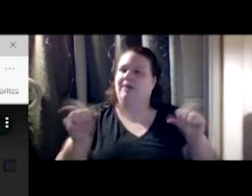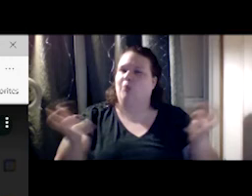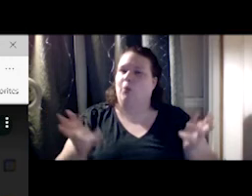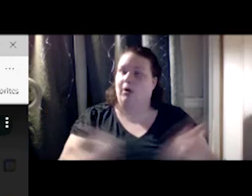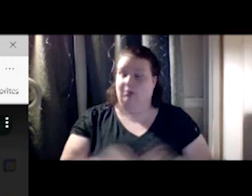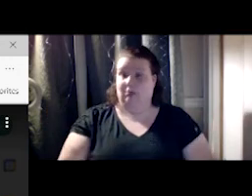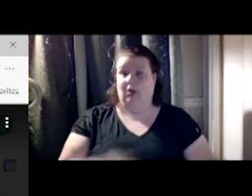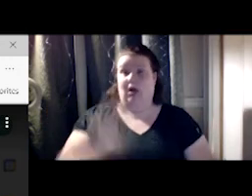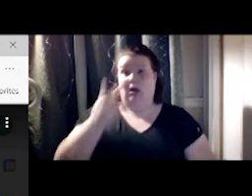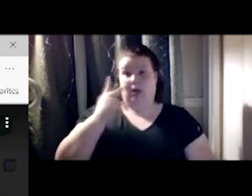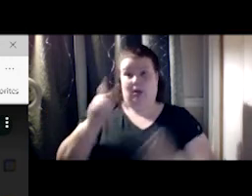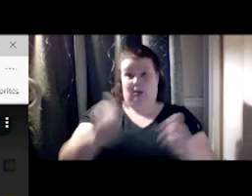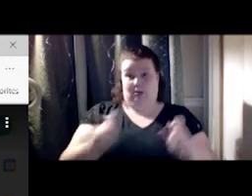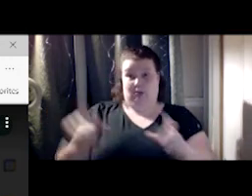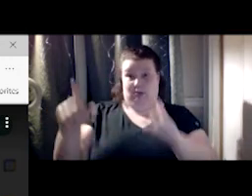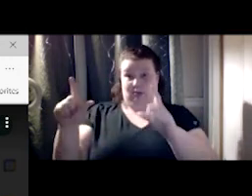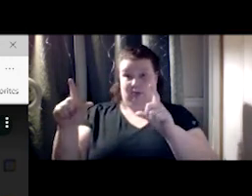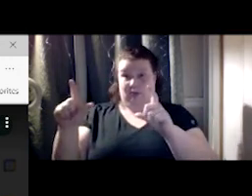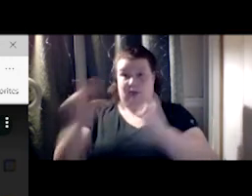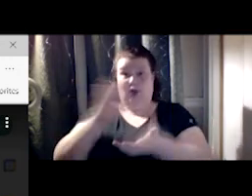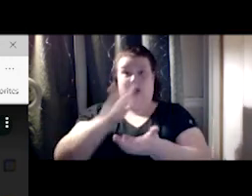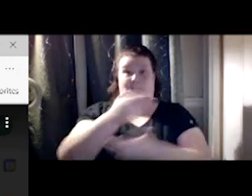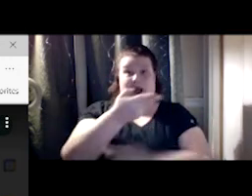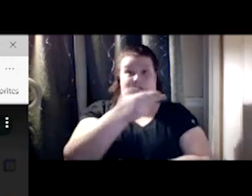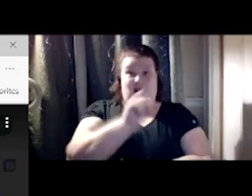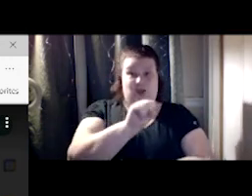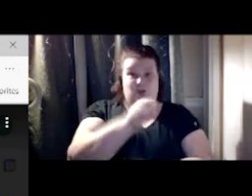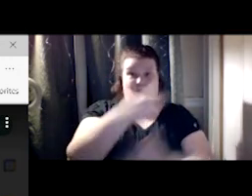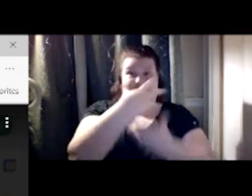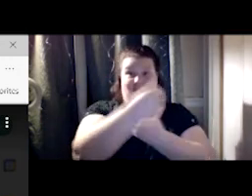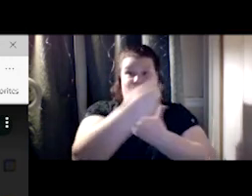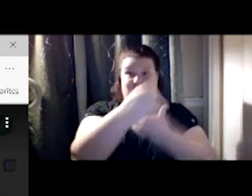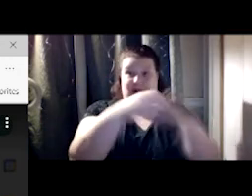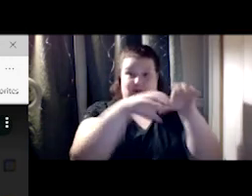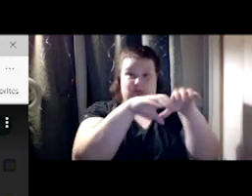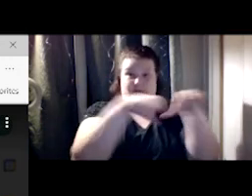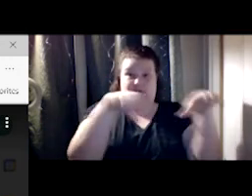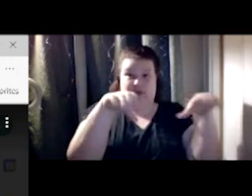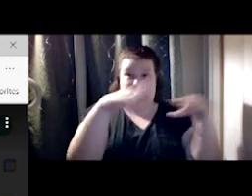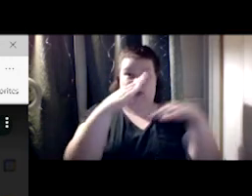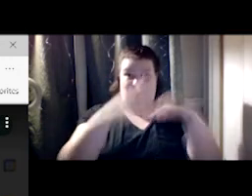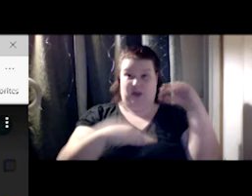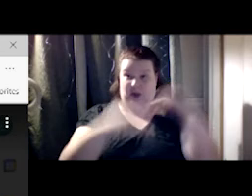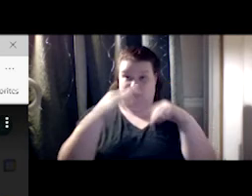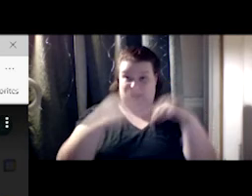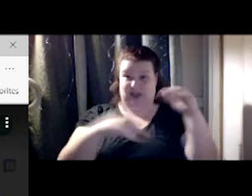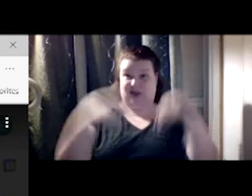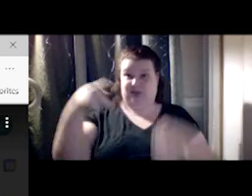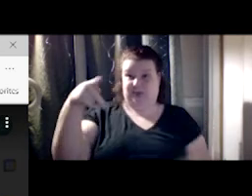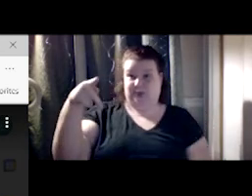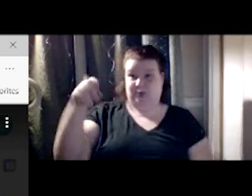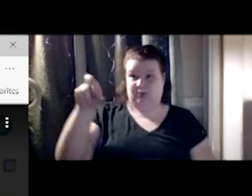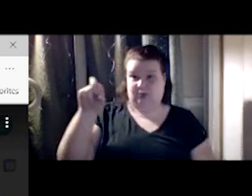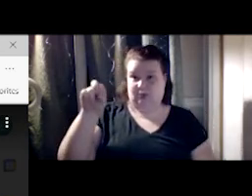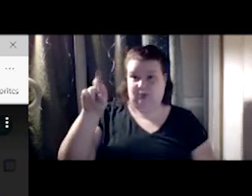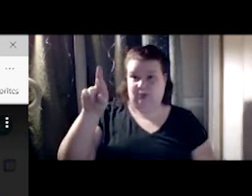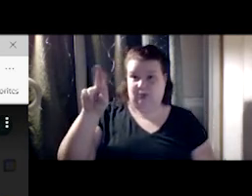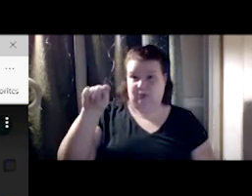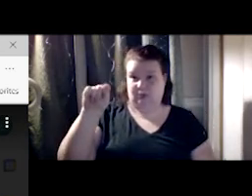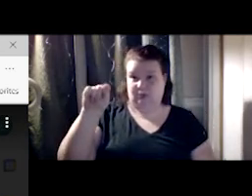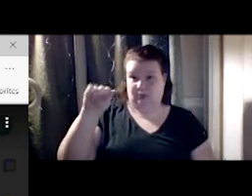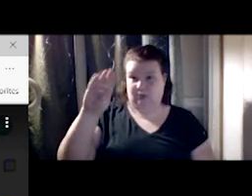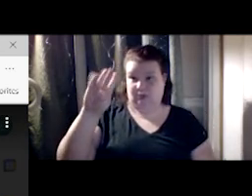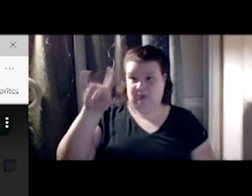took an outside corridor and completely renovated it into a common space. And I don't think